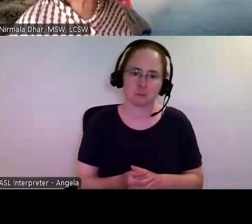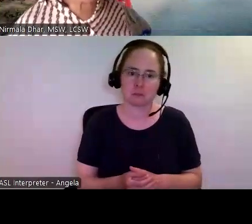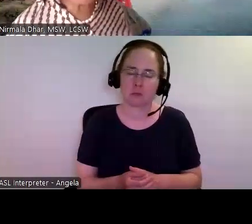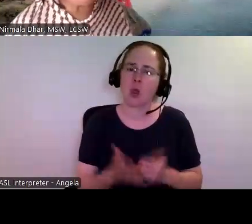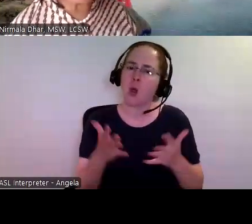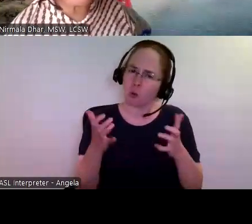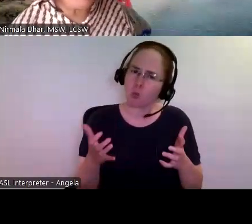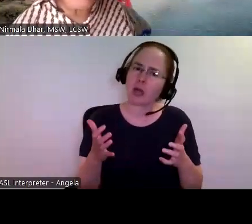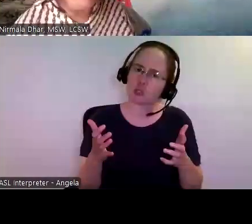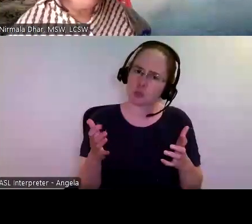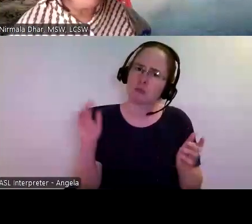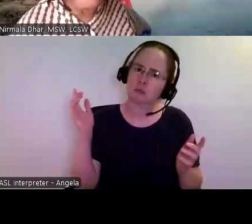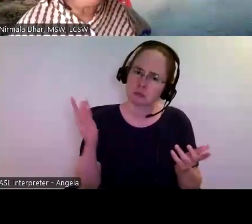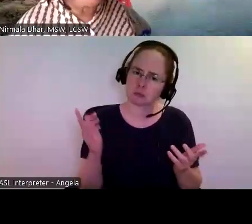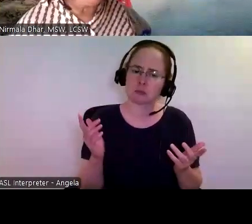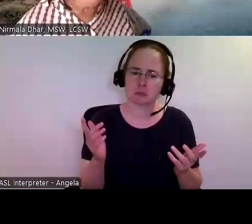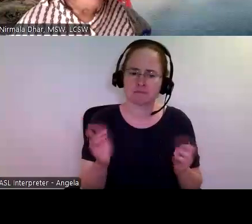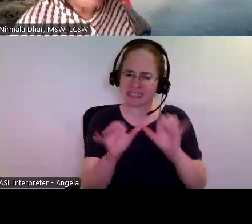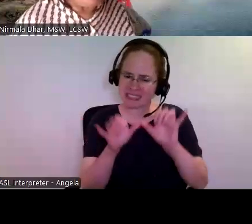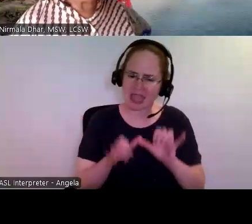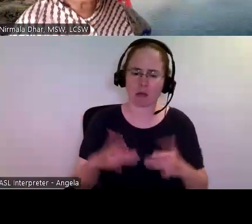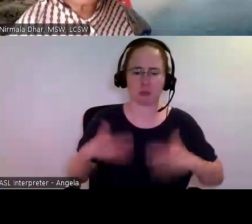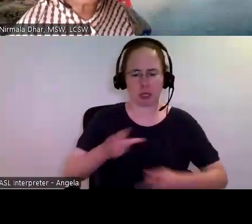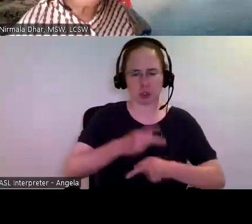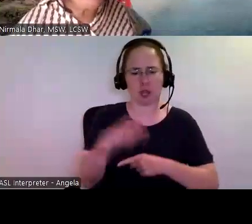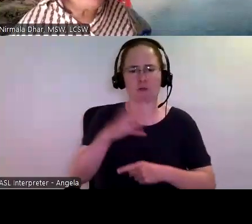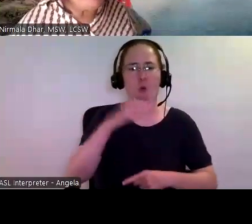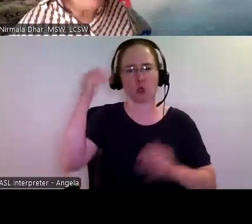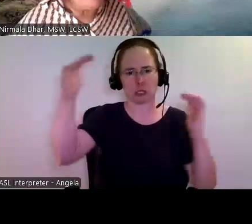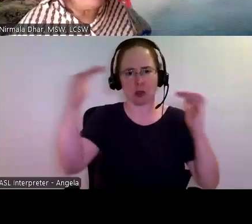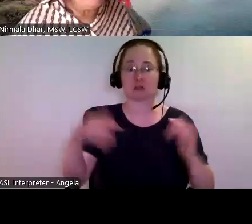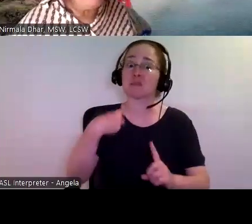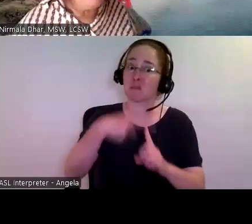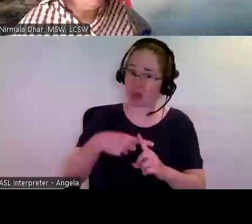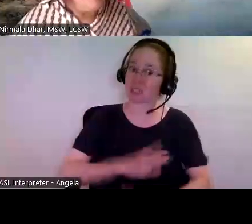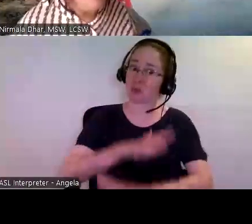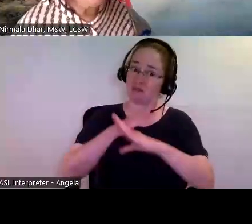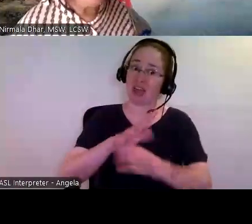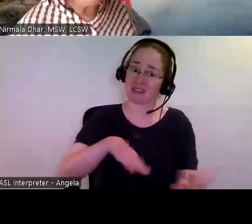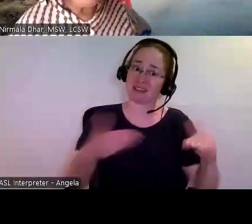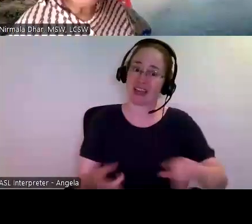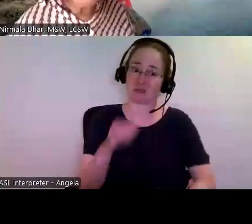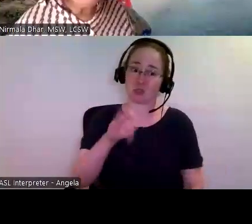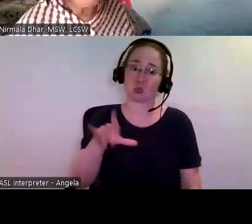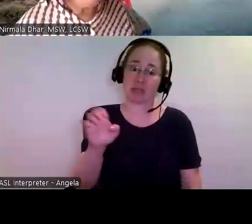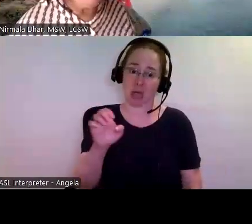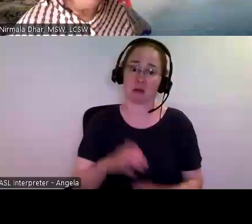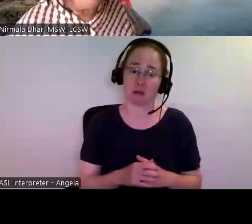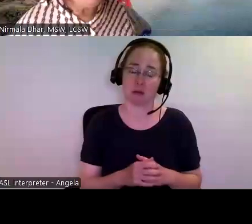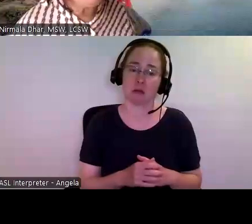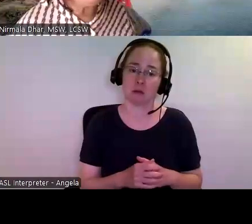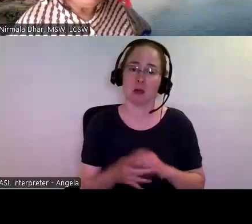to scale depression care for older adults and prevent suicide deaths. So in partnership